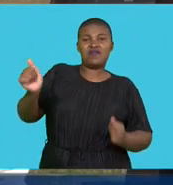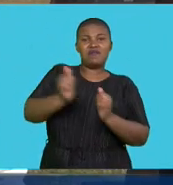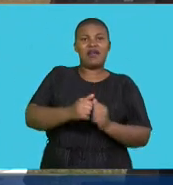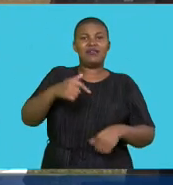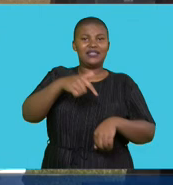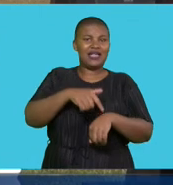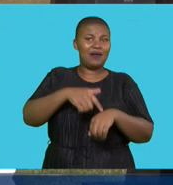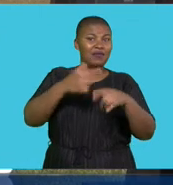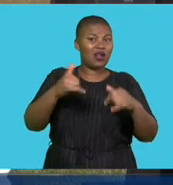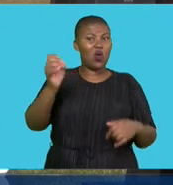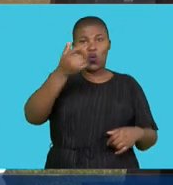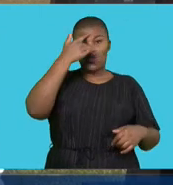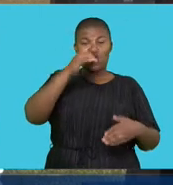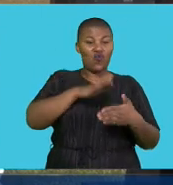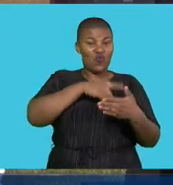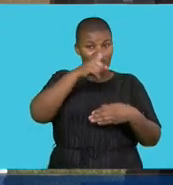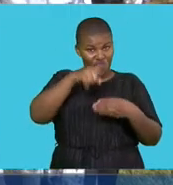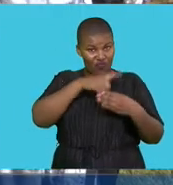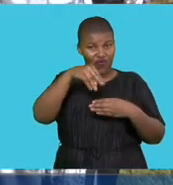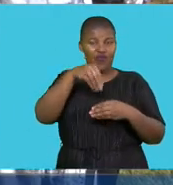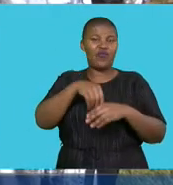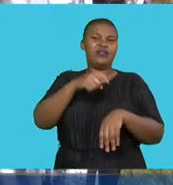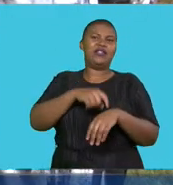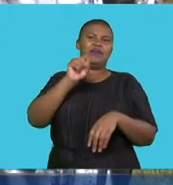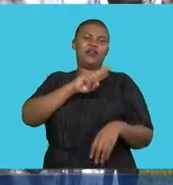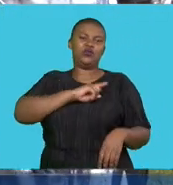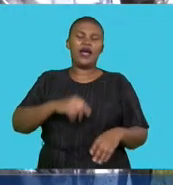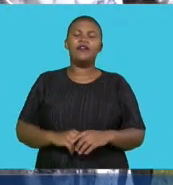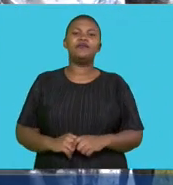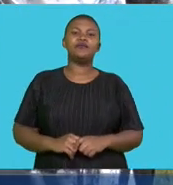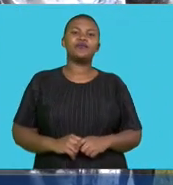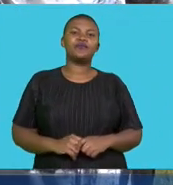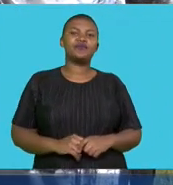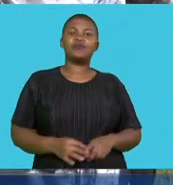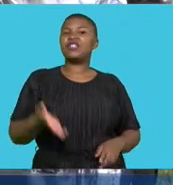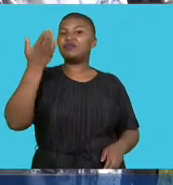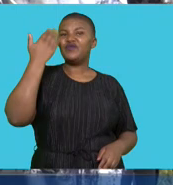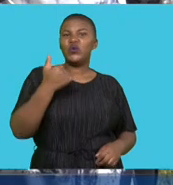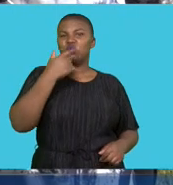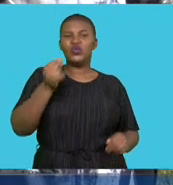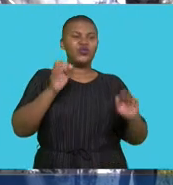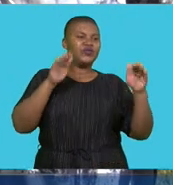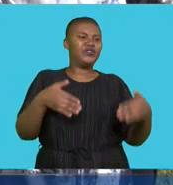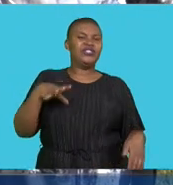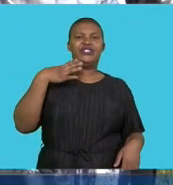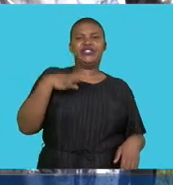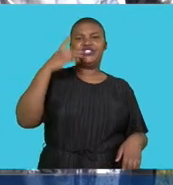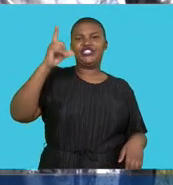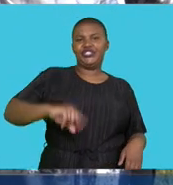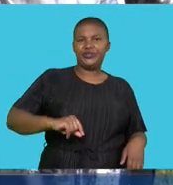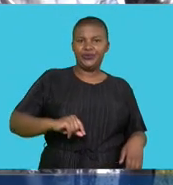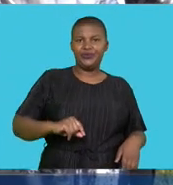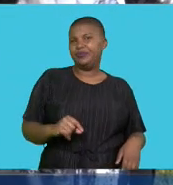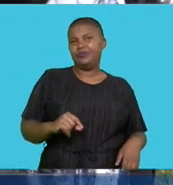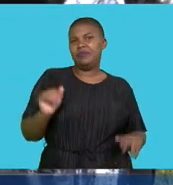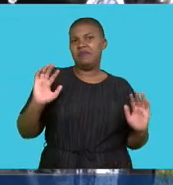think everybody knows it's because of the elections. Pele ba beile di tombstone tse ne di sa tshwane tse di chipi di sa tshwane